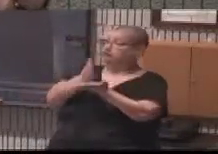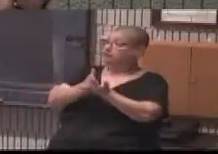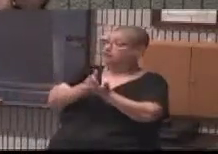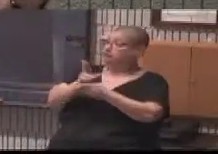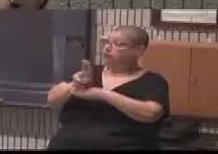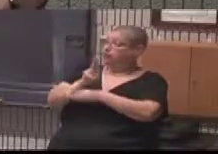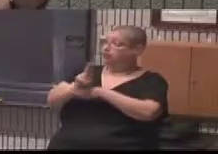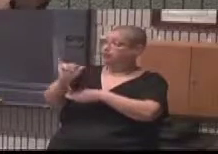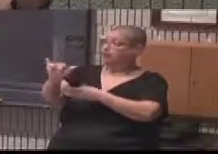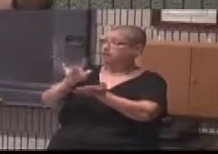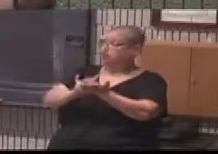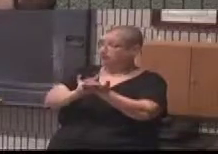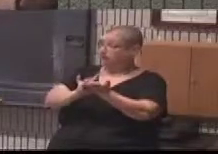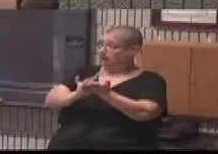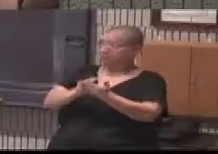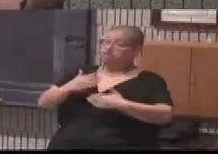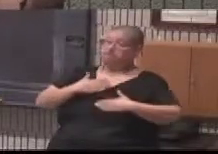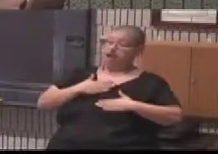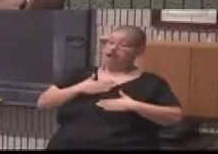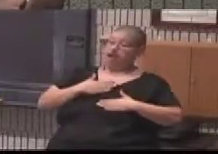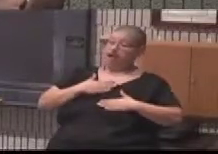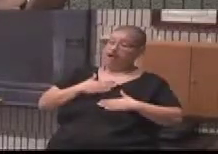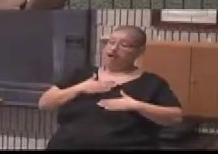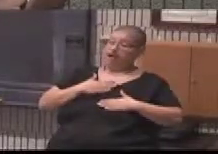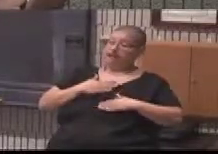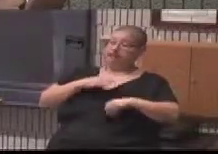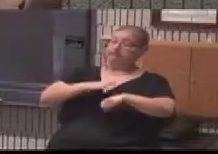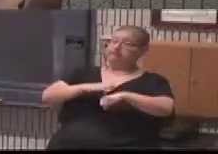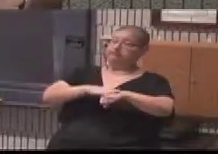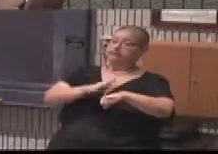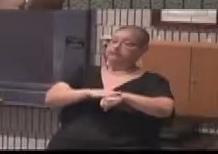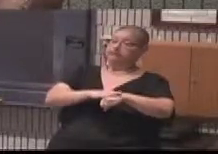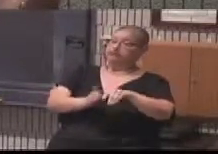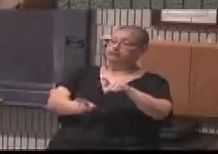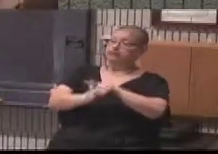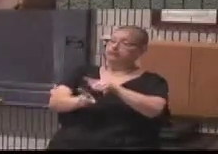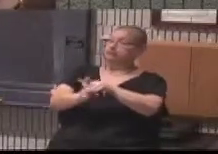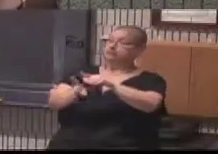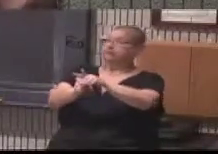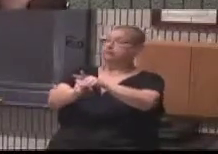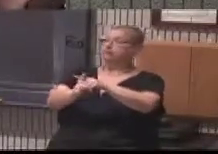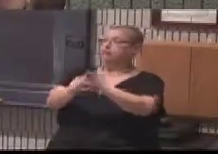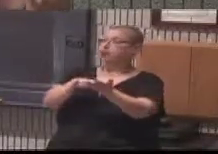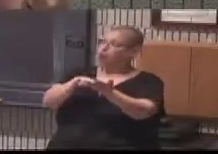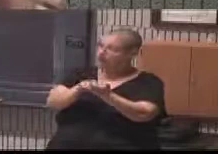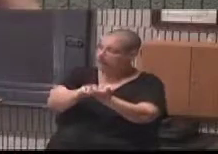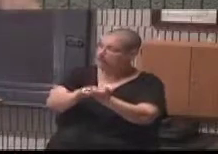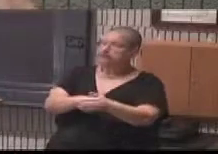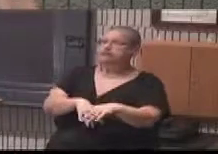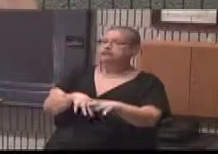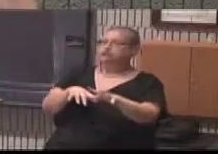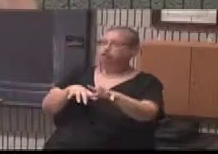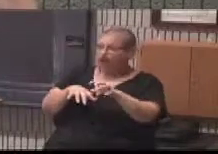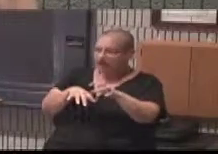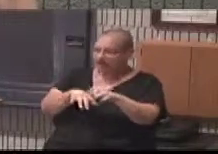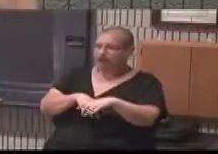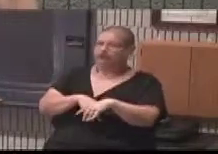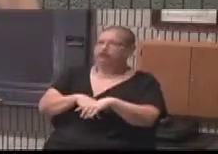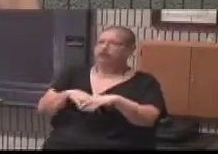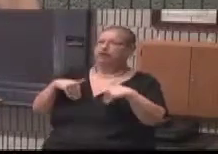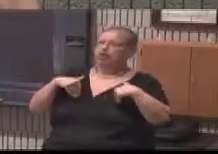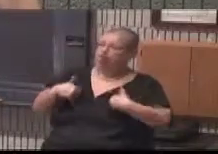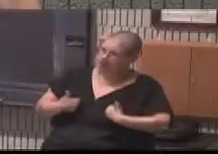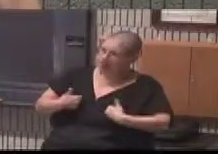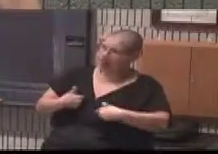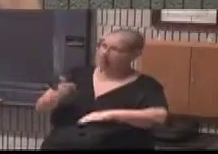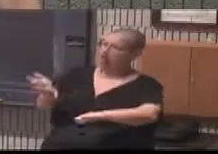my symptoms started to appear again in my left hand, the weakness, the cramping, the deep fatigue. And when I went